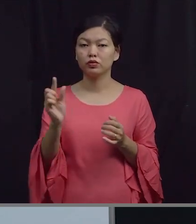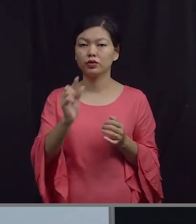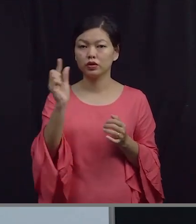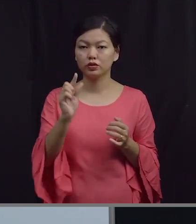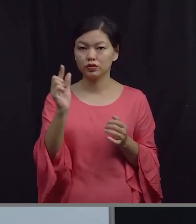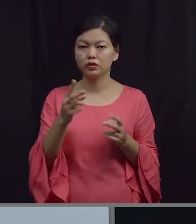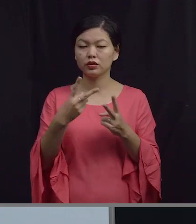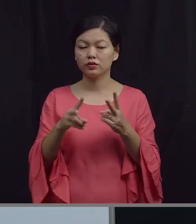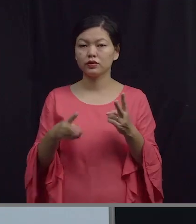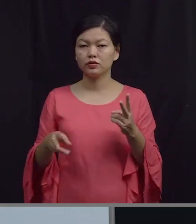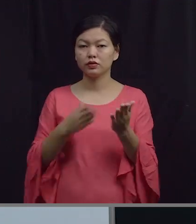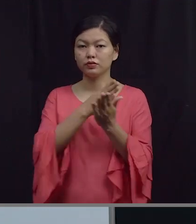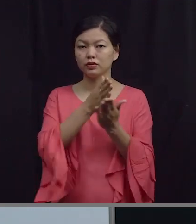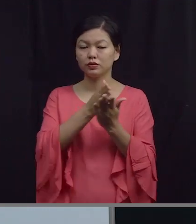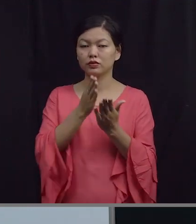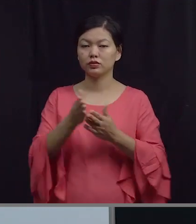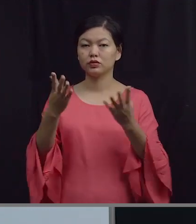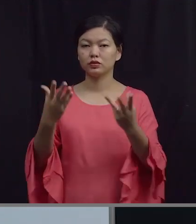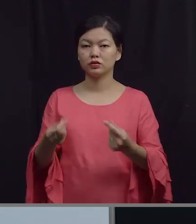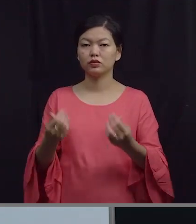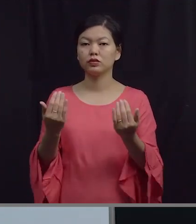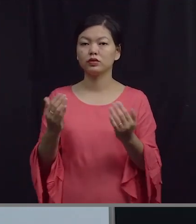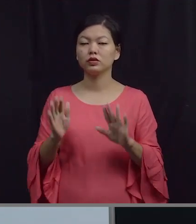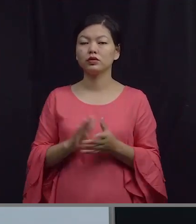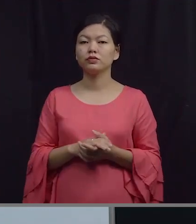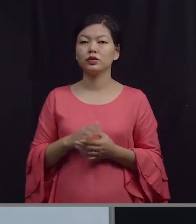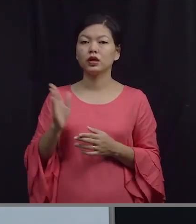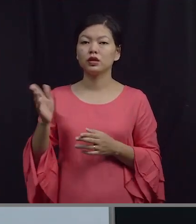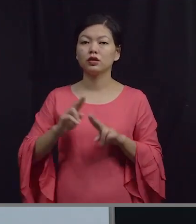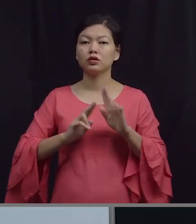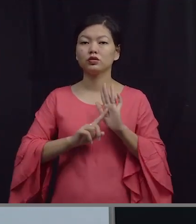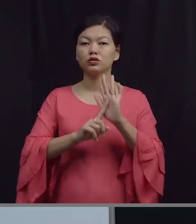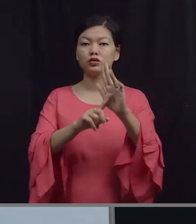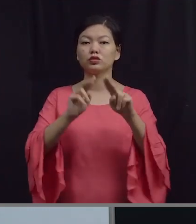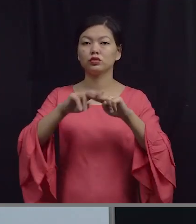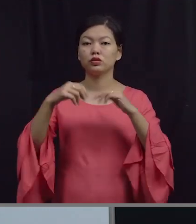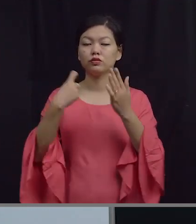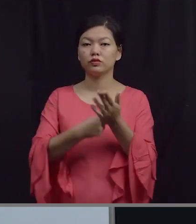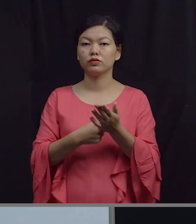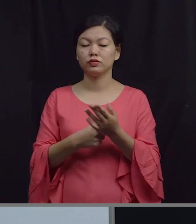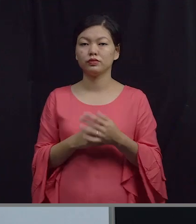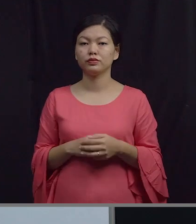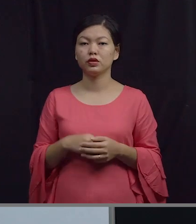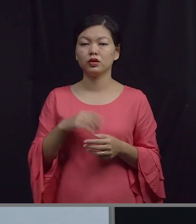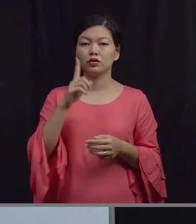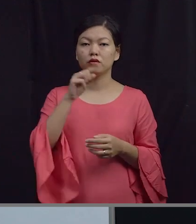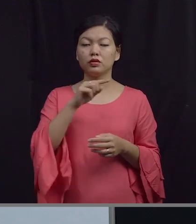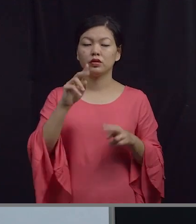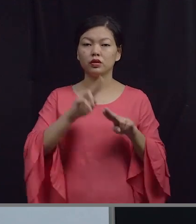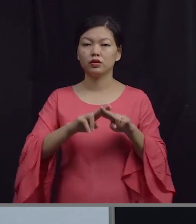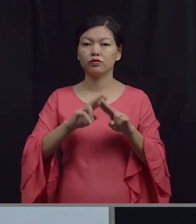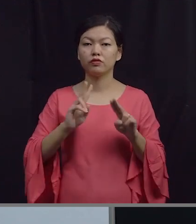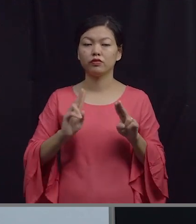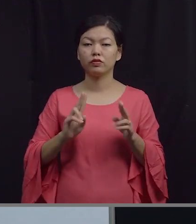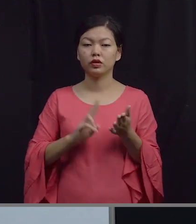Okay, so the formula, okay, let me recall the formula. This is 1 by f n 2 1, or